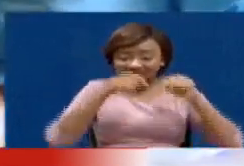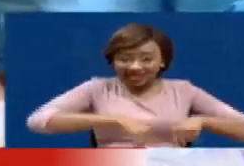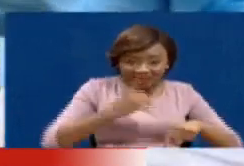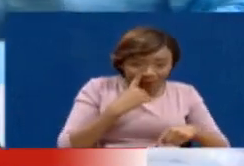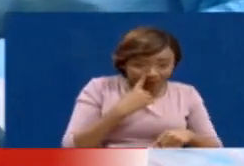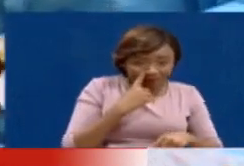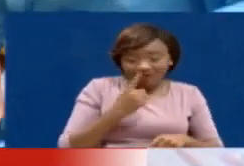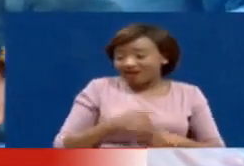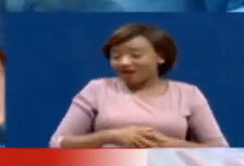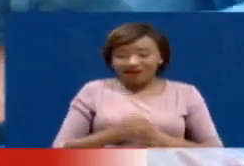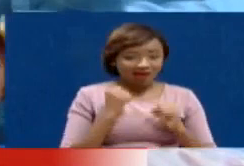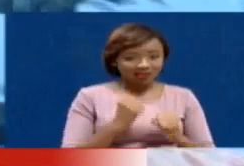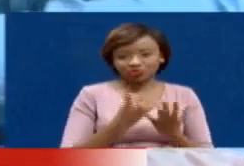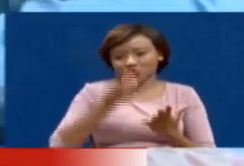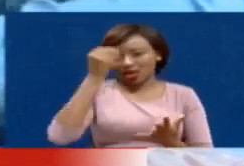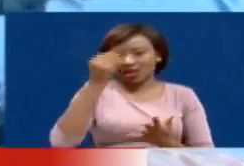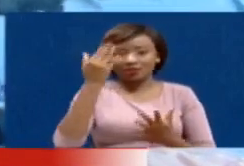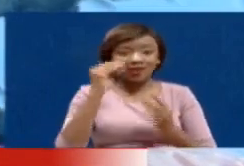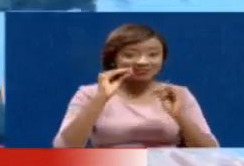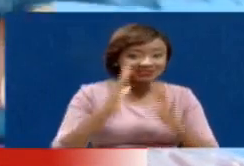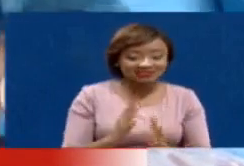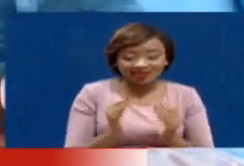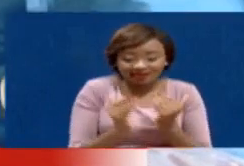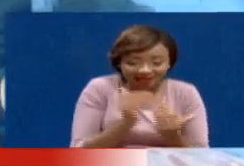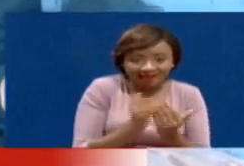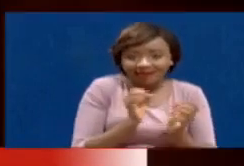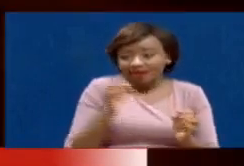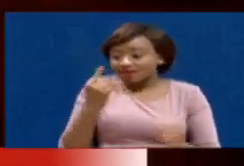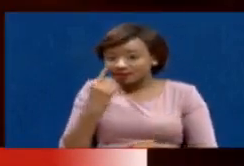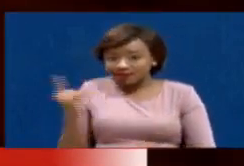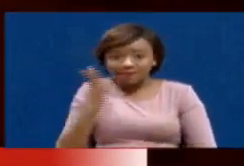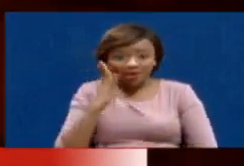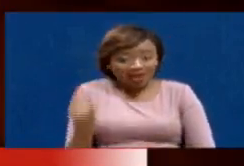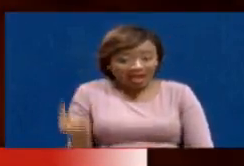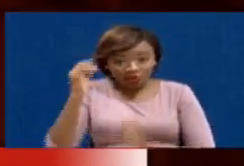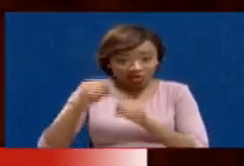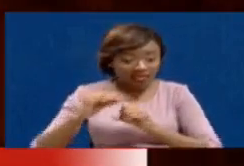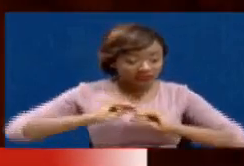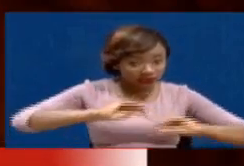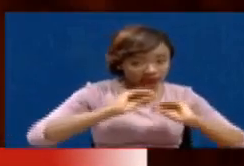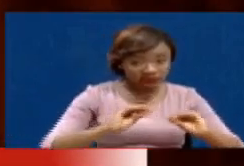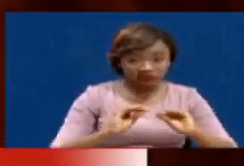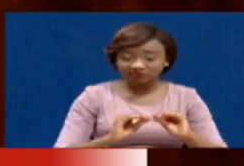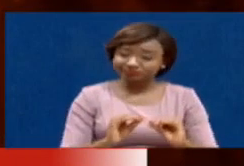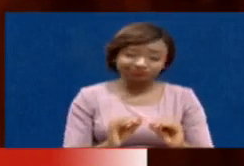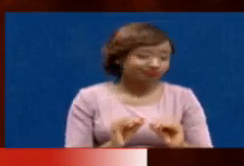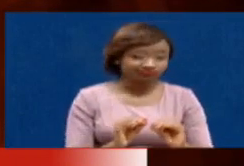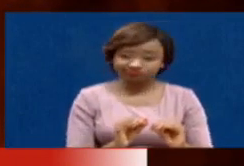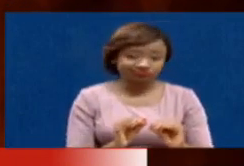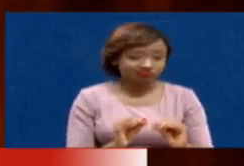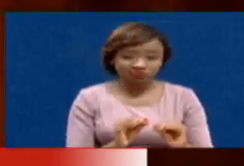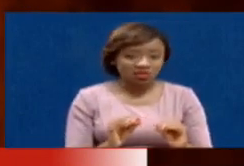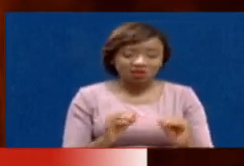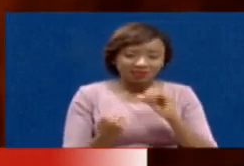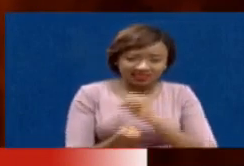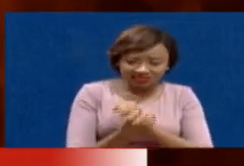the right resources and without shadow teachers. Sylvia is not able on her own to provide occupational and speech therapy. Explaining what